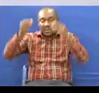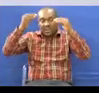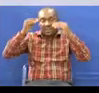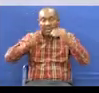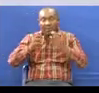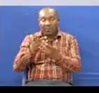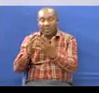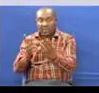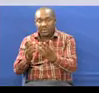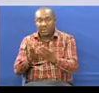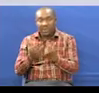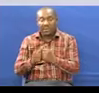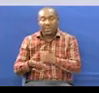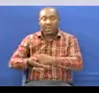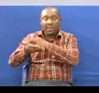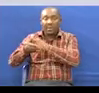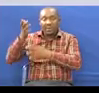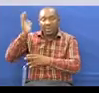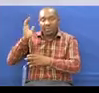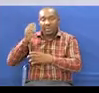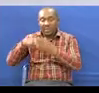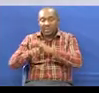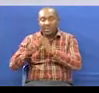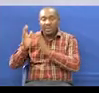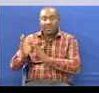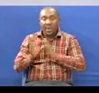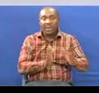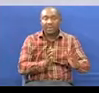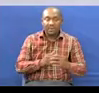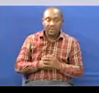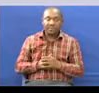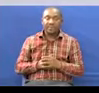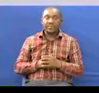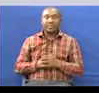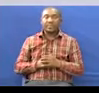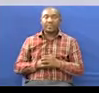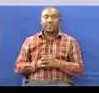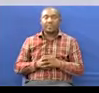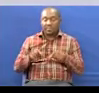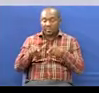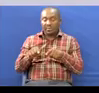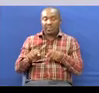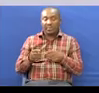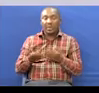is that it can, the studying of the populations, it can help the government in planning.